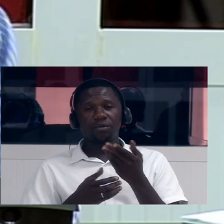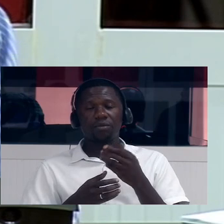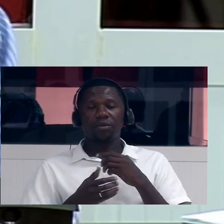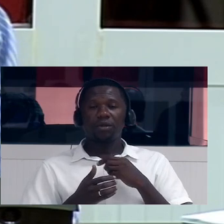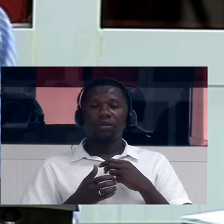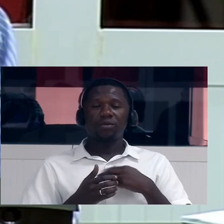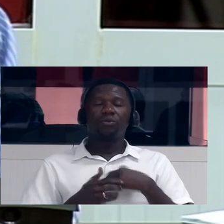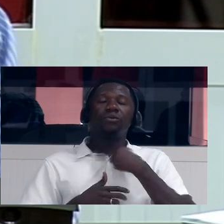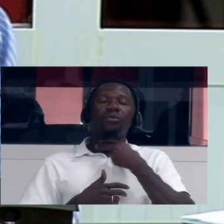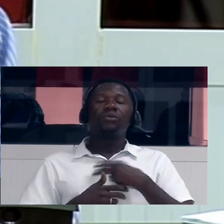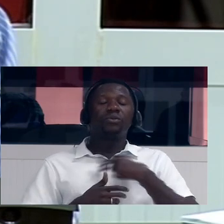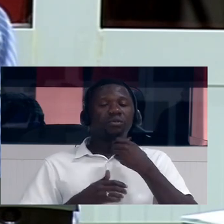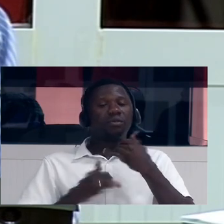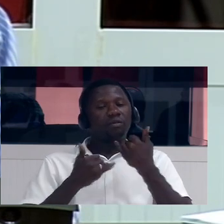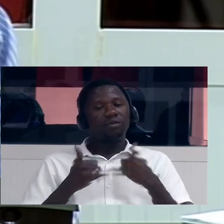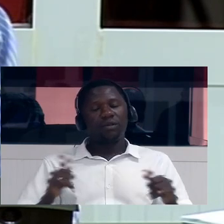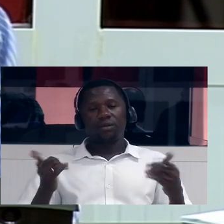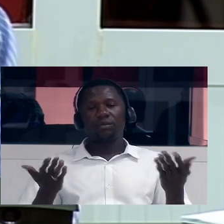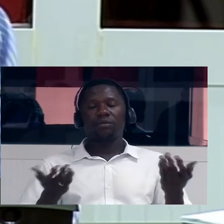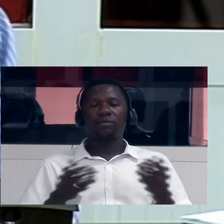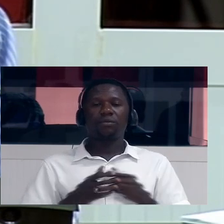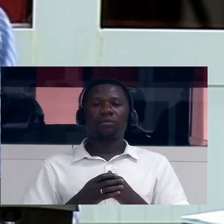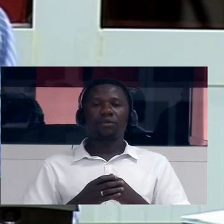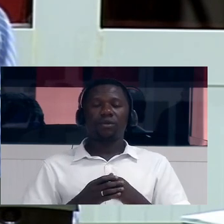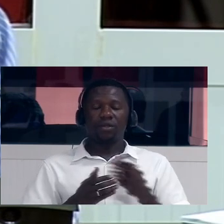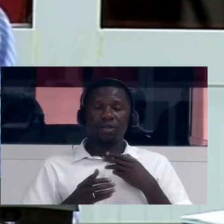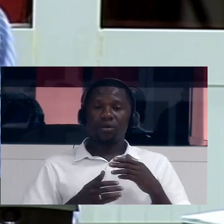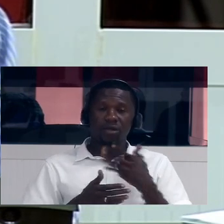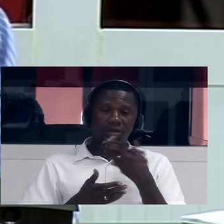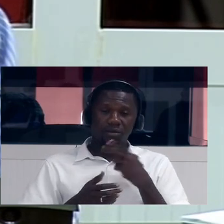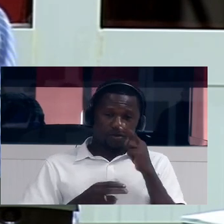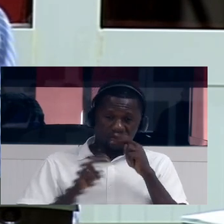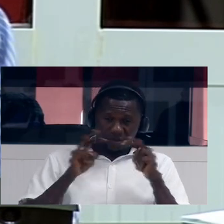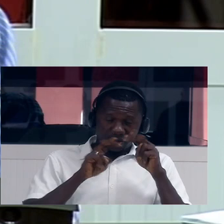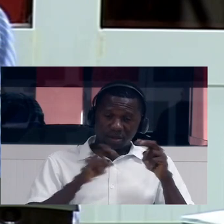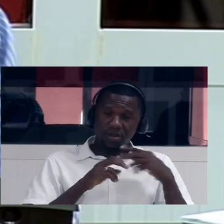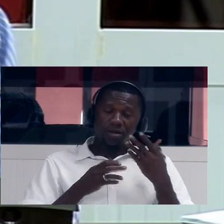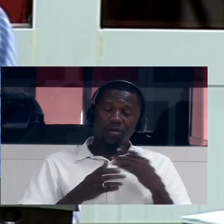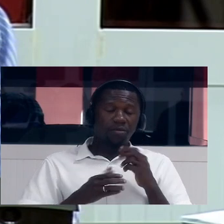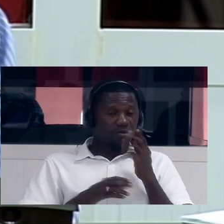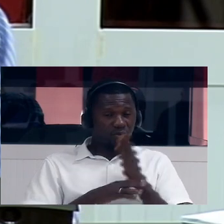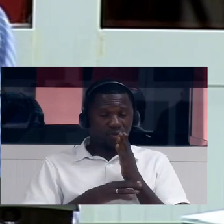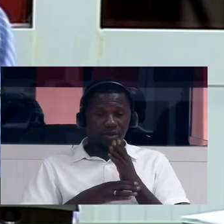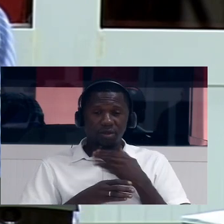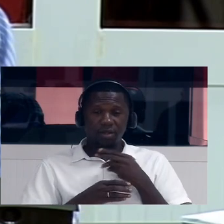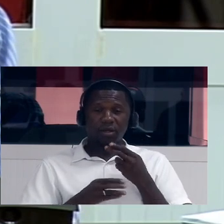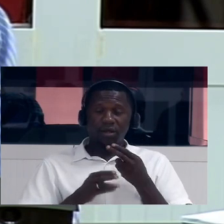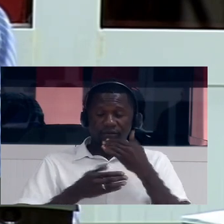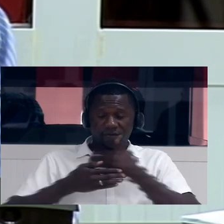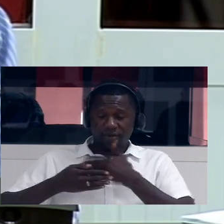respiratory failure. So I said, well, let them look into the matter properly, and of course the case file has to be sent over